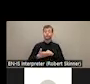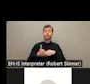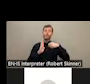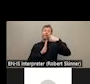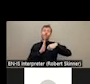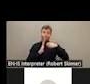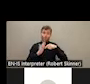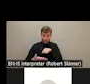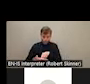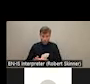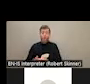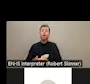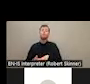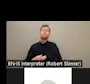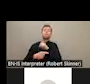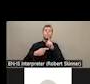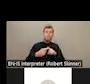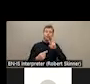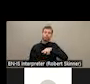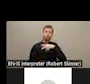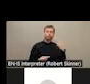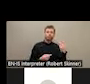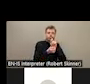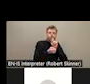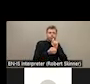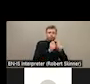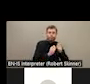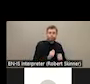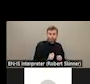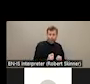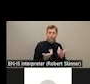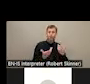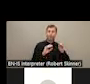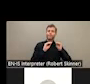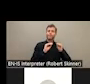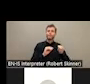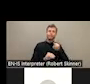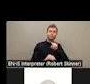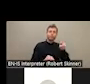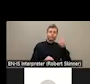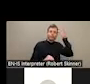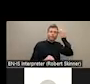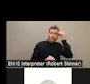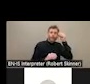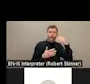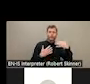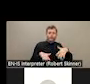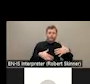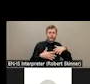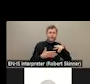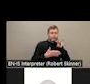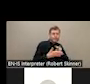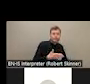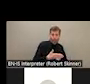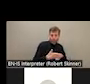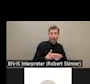with intellectual deficiencies. Persons with intellectual disabilities need